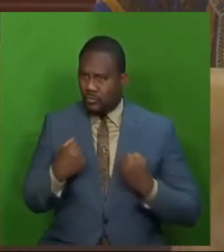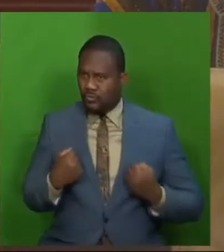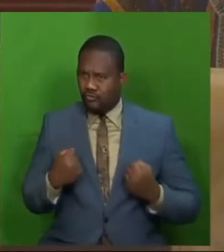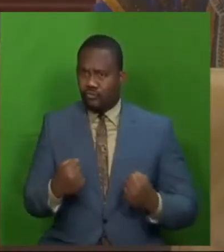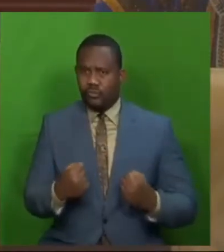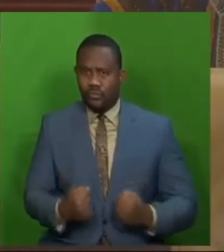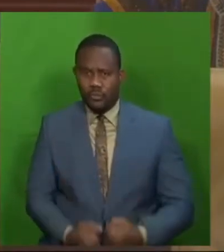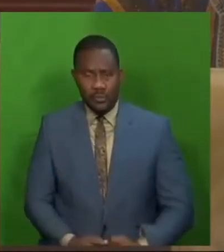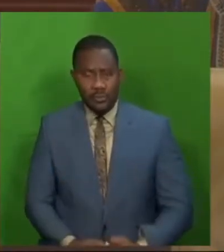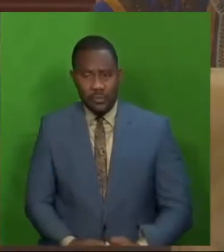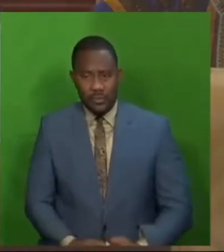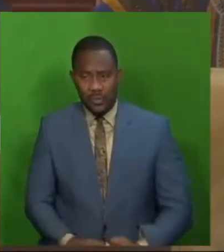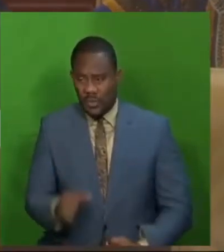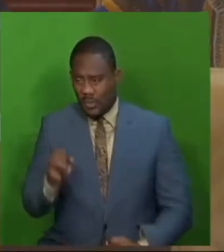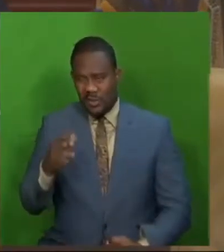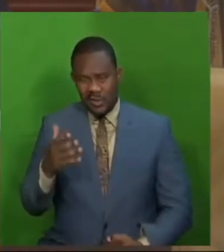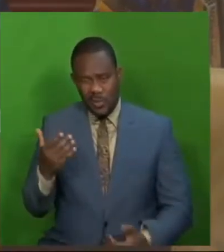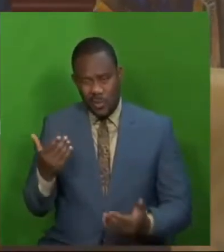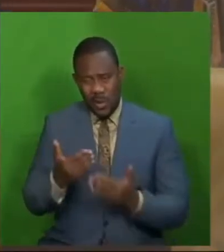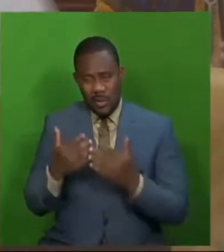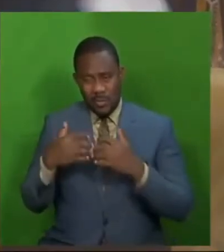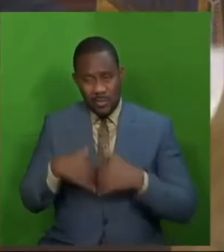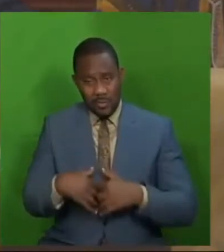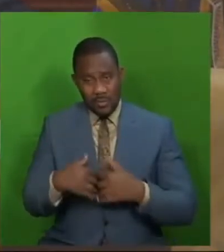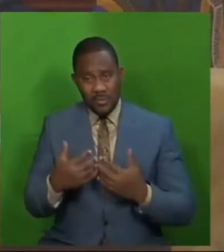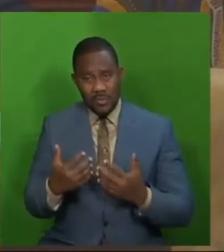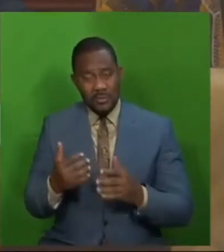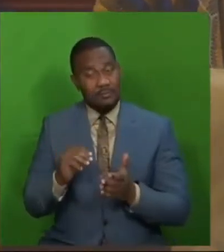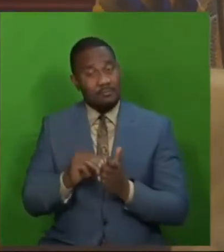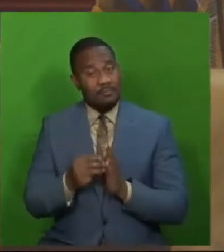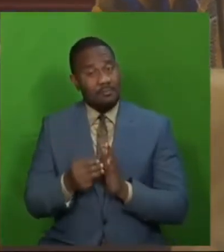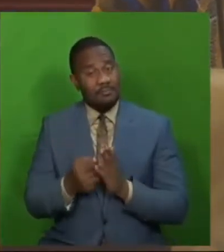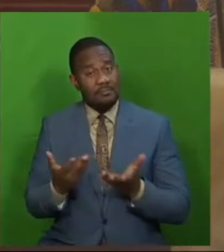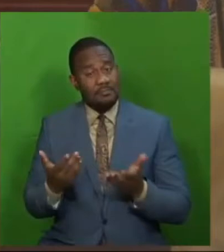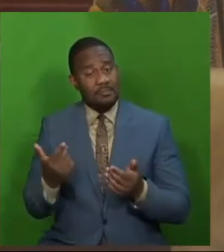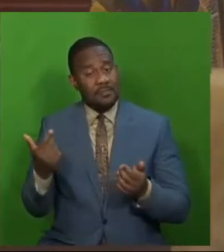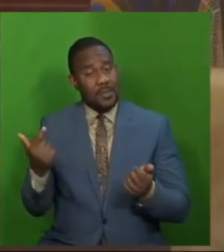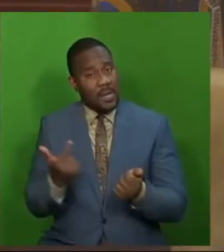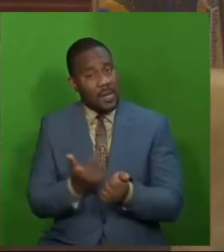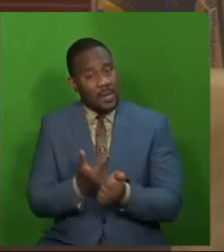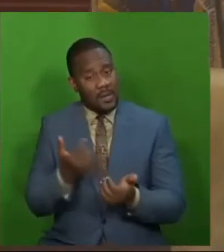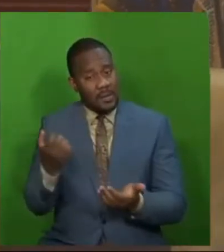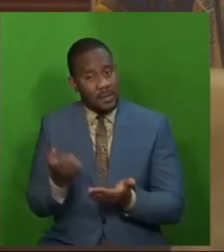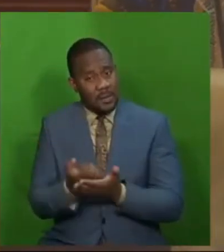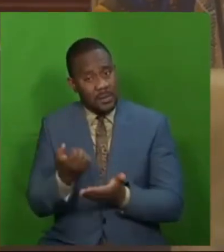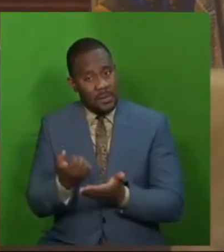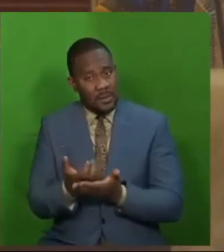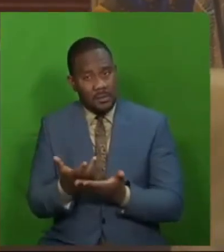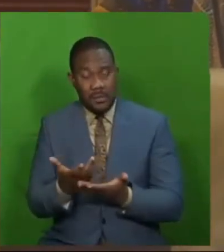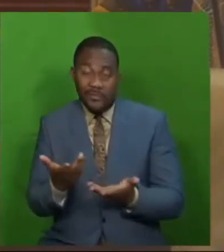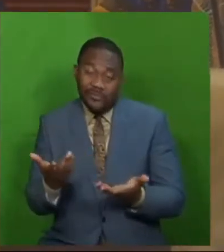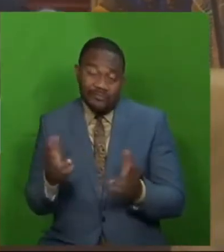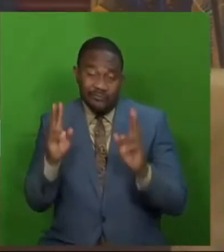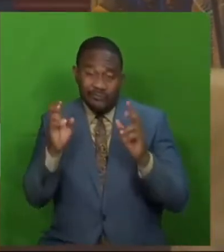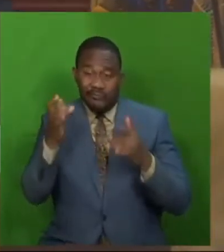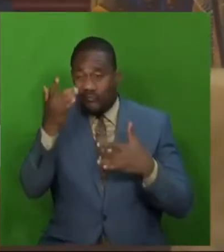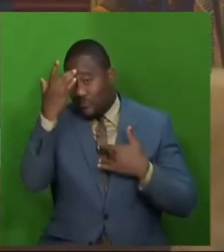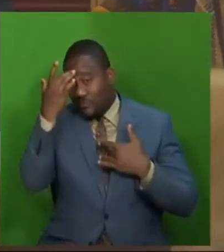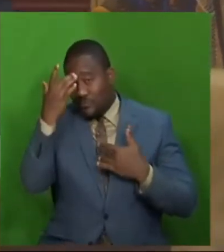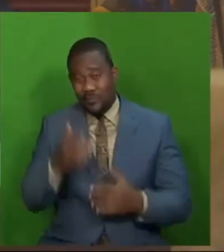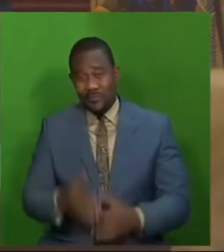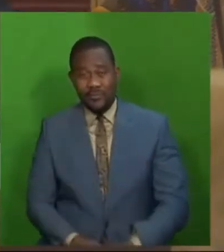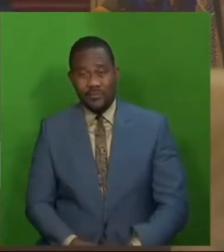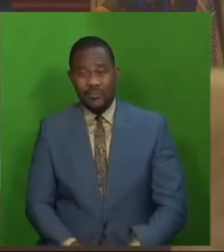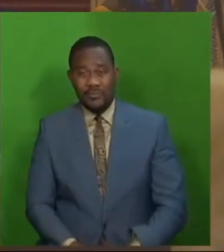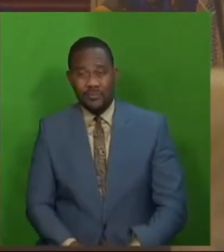sector is verging on collapse, then obviously Ghana's economy is sick, and there's nothing we can do about